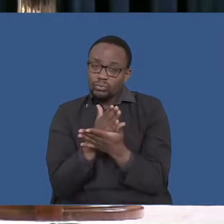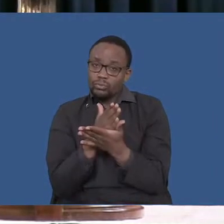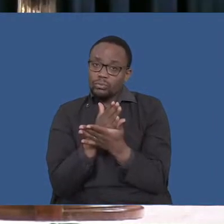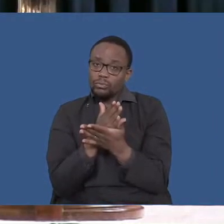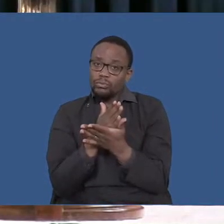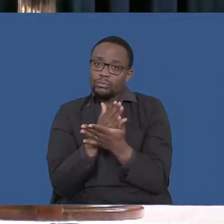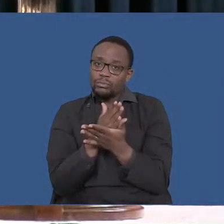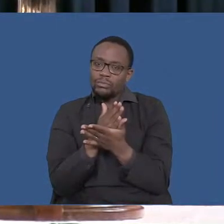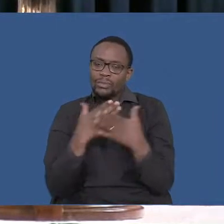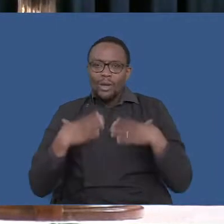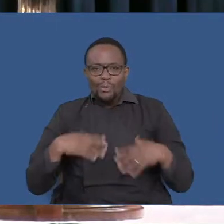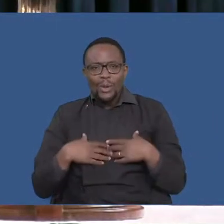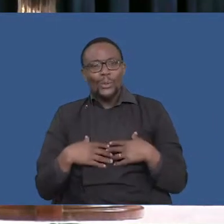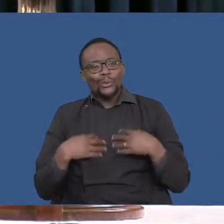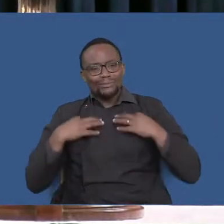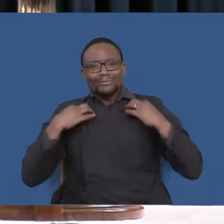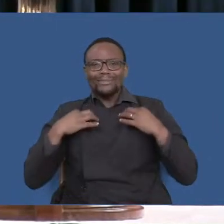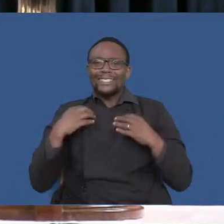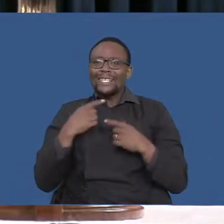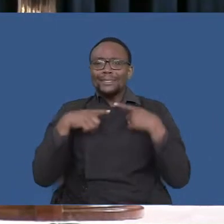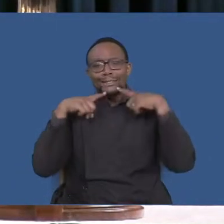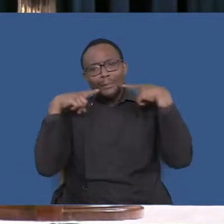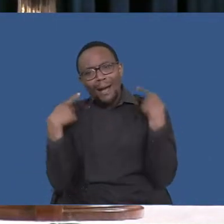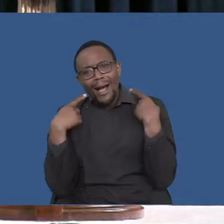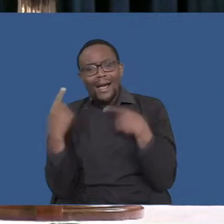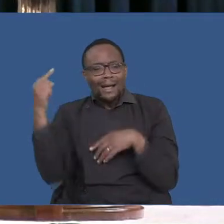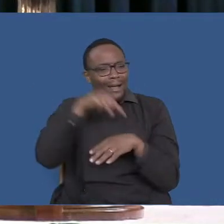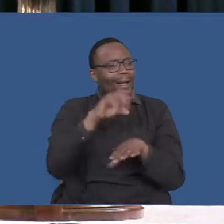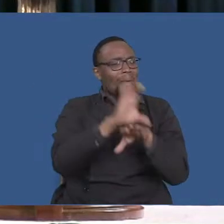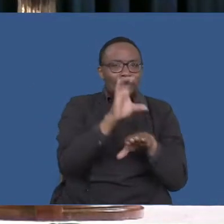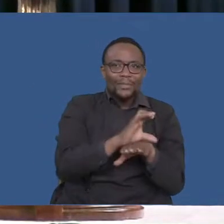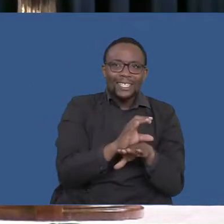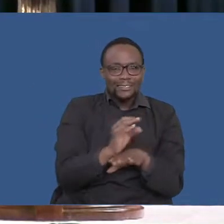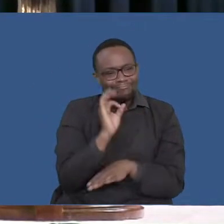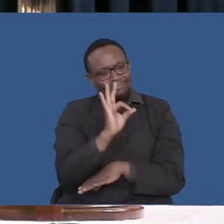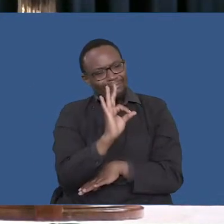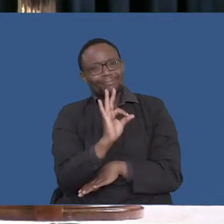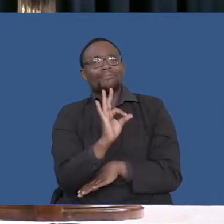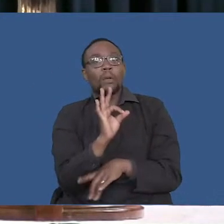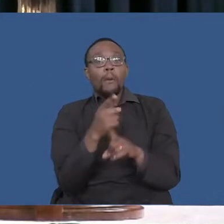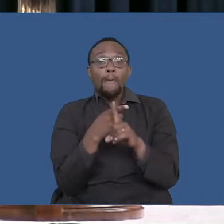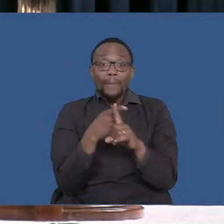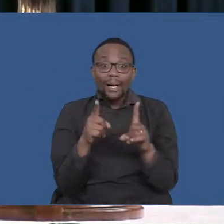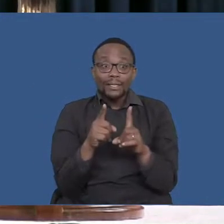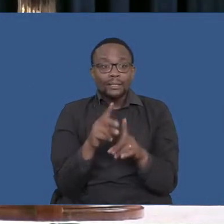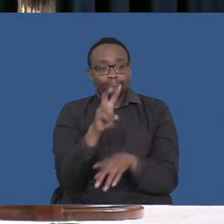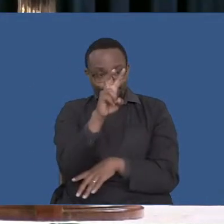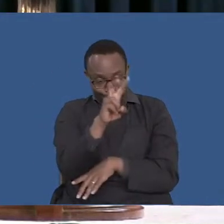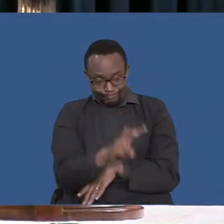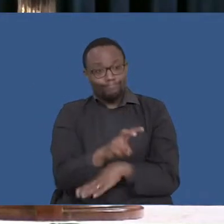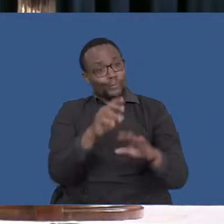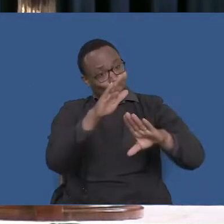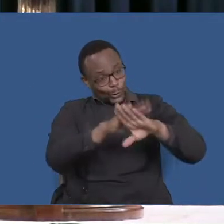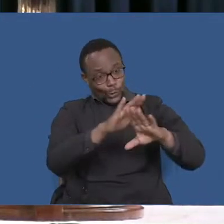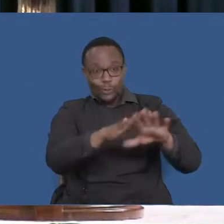People are good looking, well dressed, smile well. I see them come to church looking nice. But even though you look nice and you have all